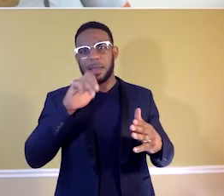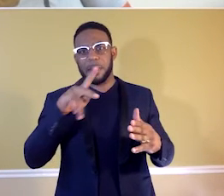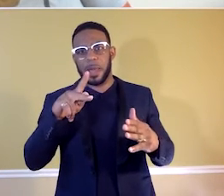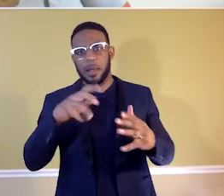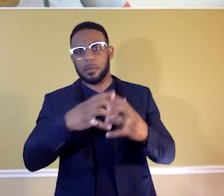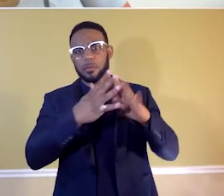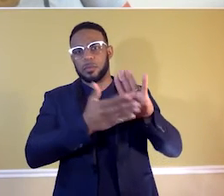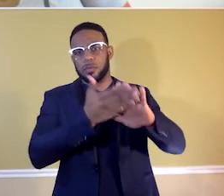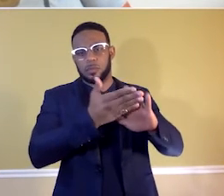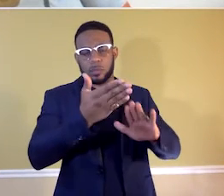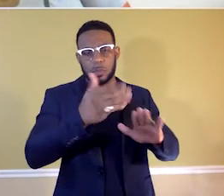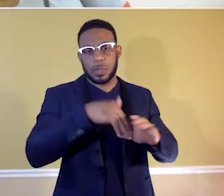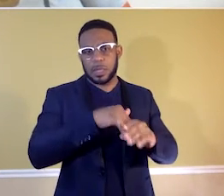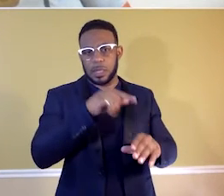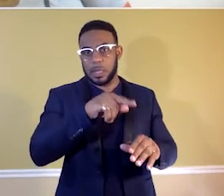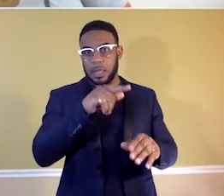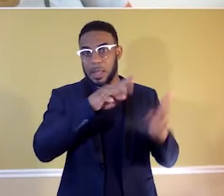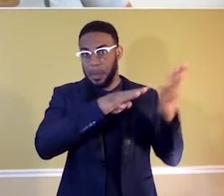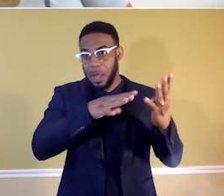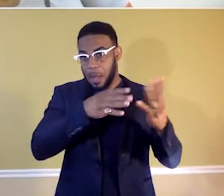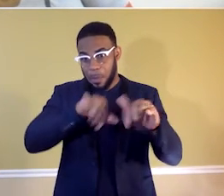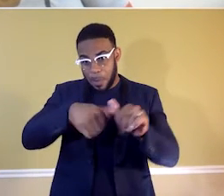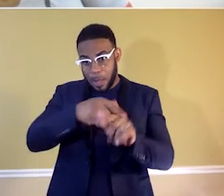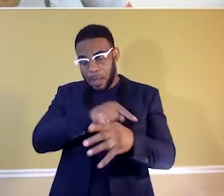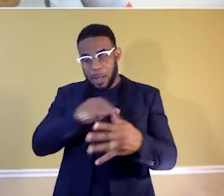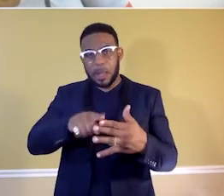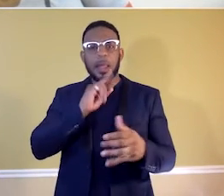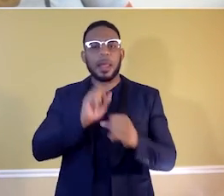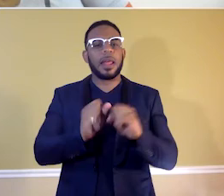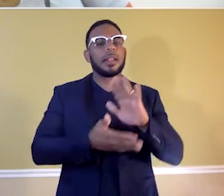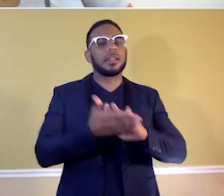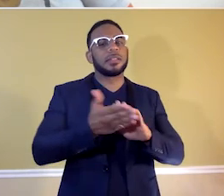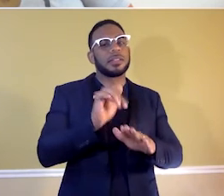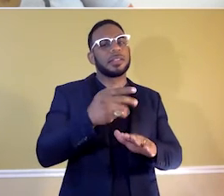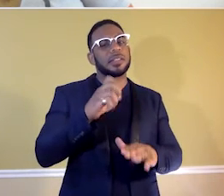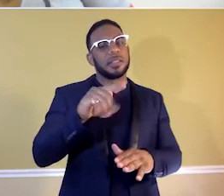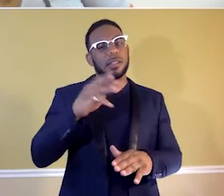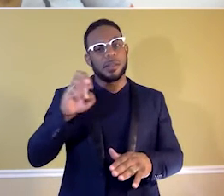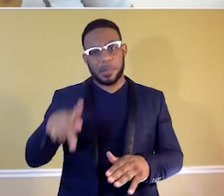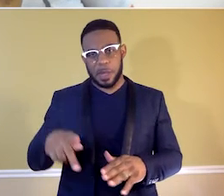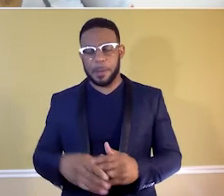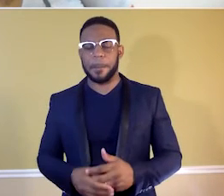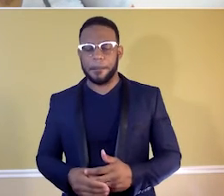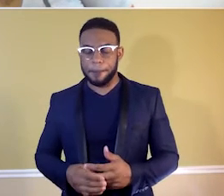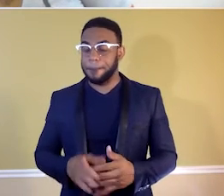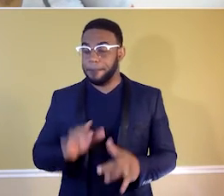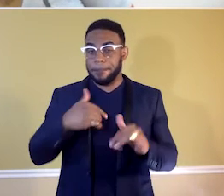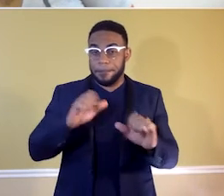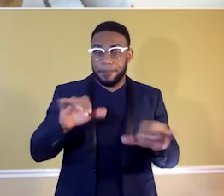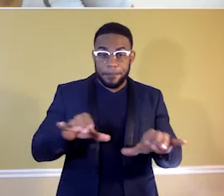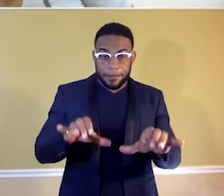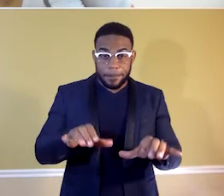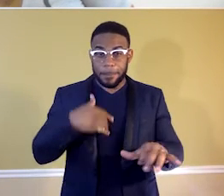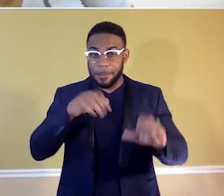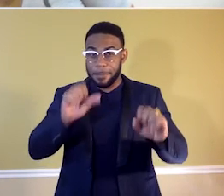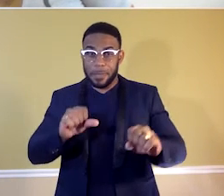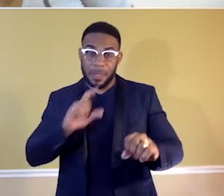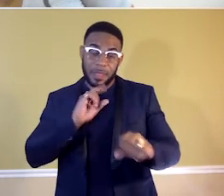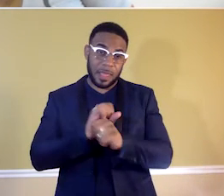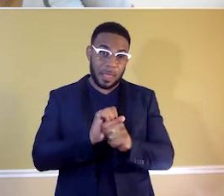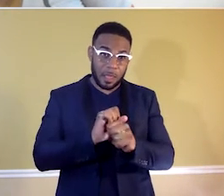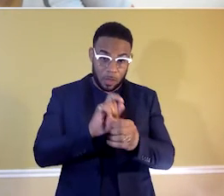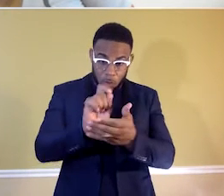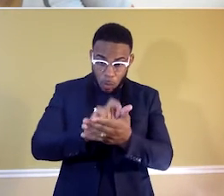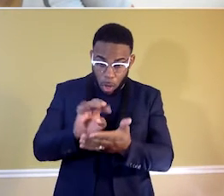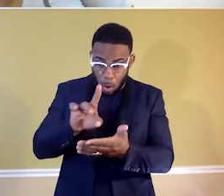generated. And there's a Python code behind that that's actually generating that heat map. So what I'm able to do is I'm able to actually write